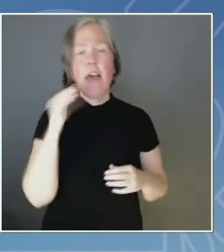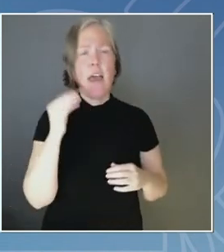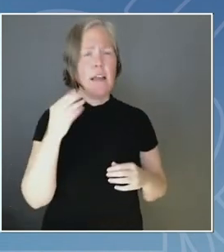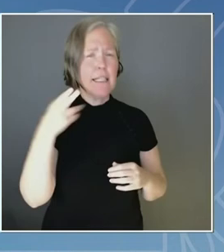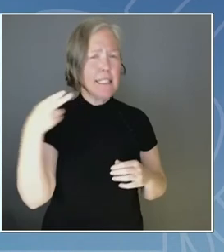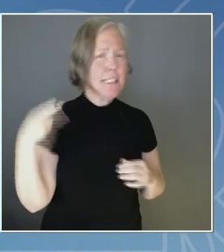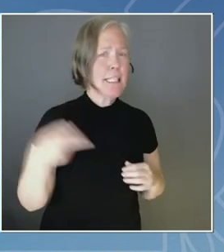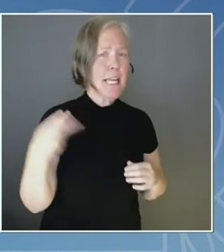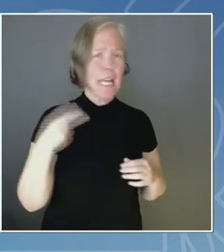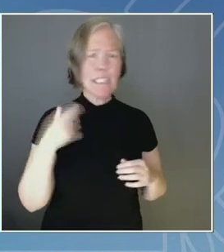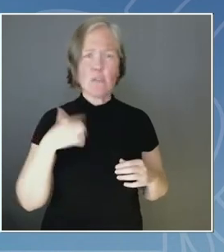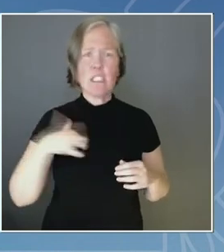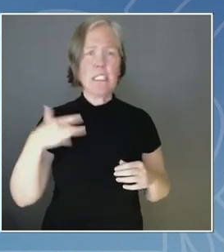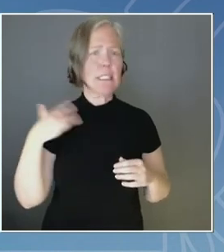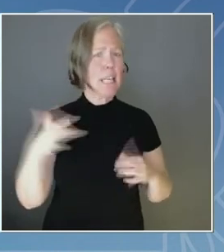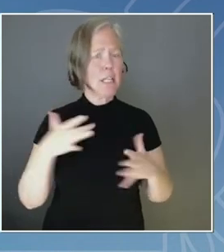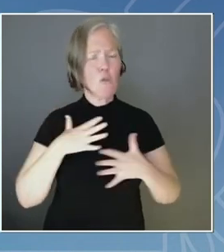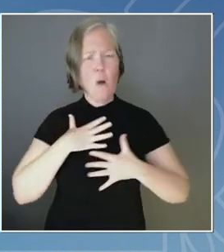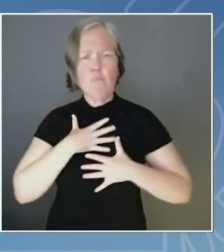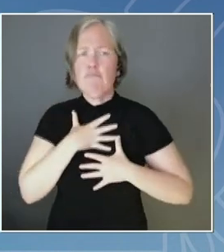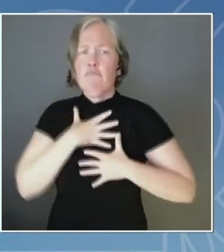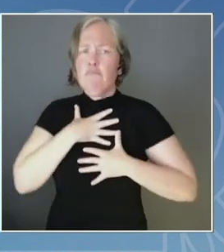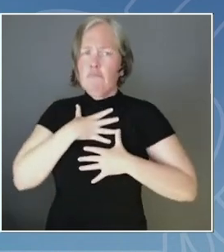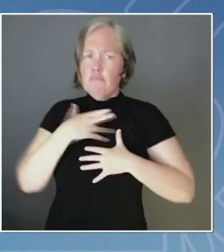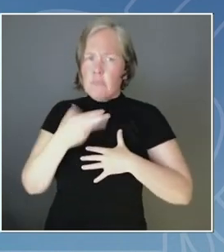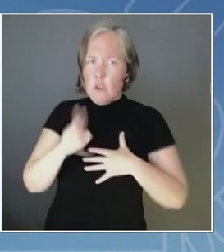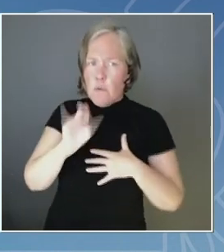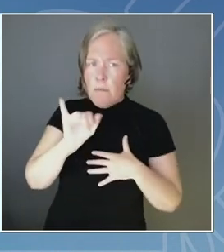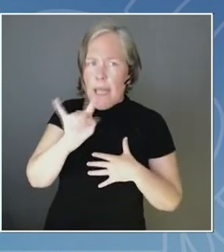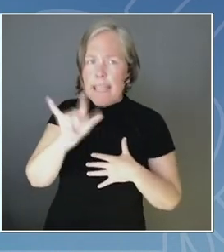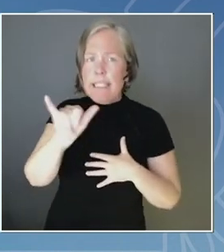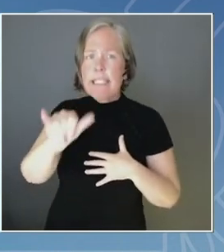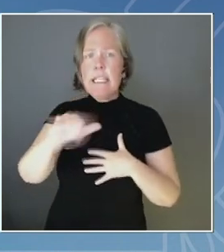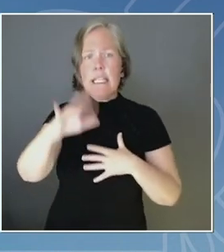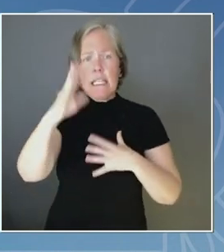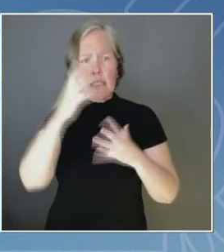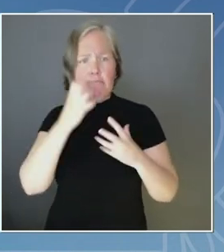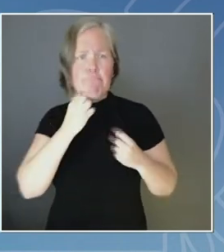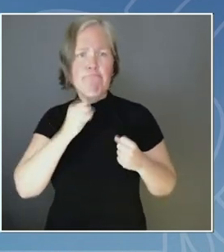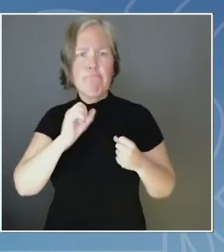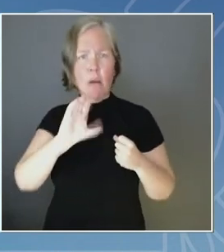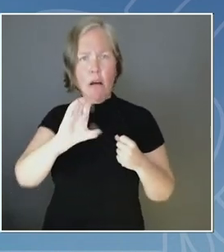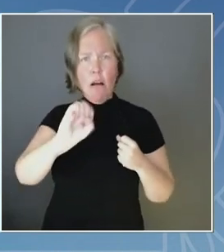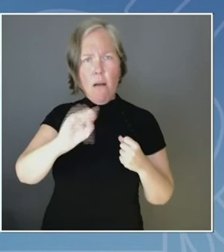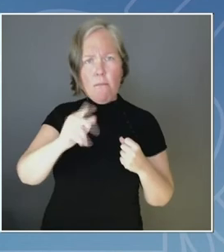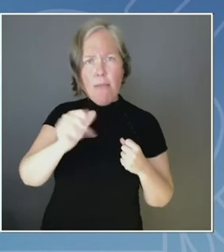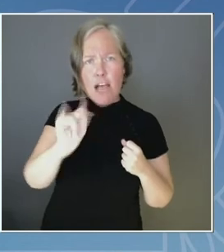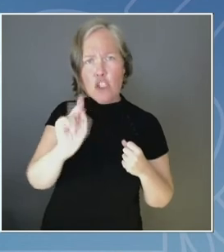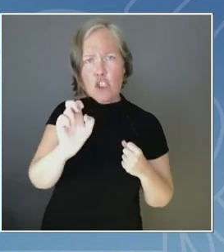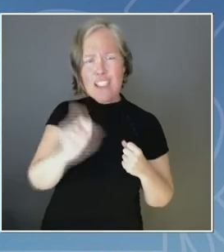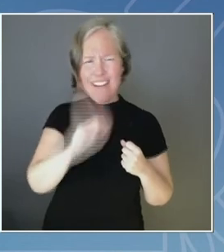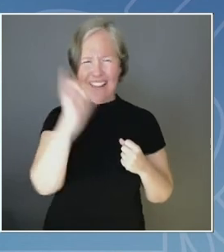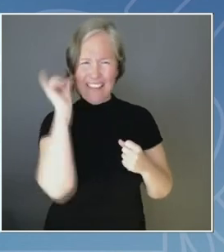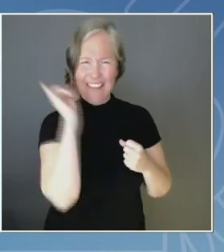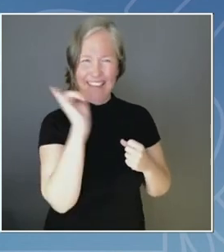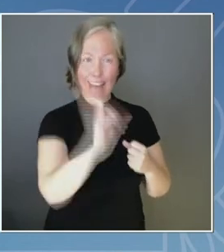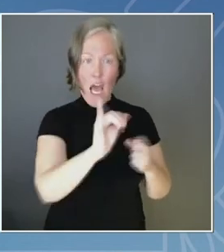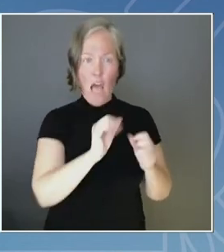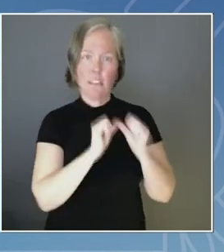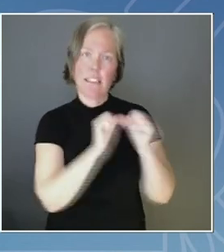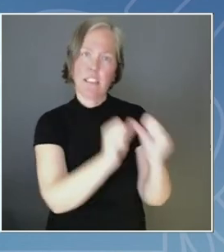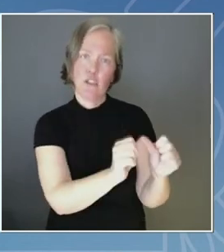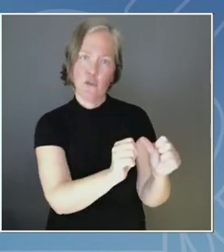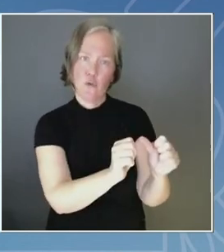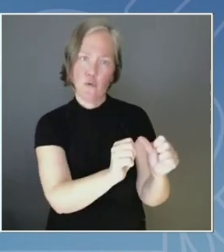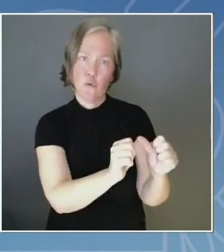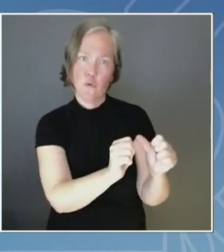of compassion and humanity. And I think continuing that tradition and upholding it and growing it, of leading